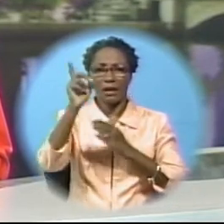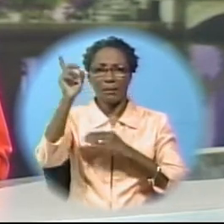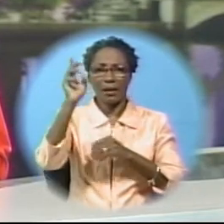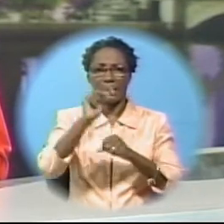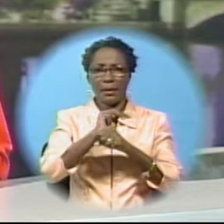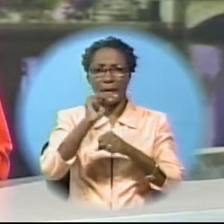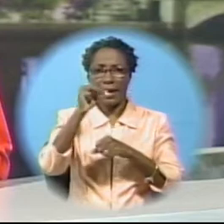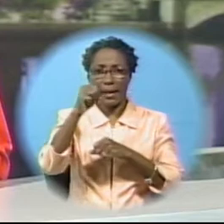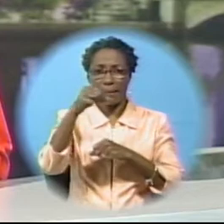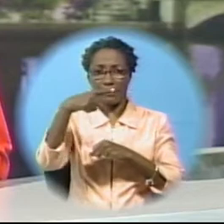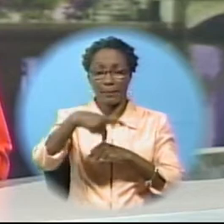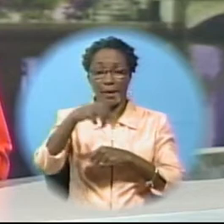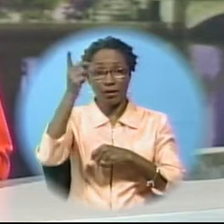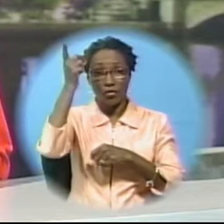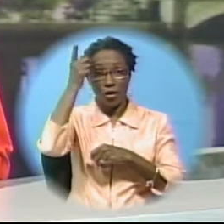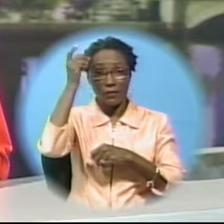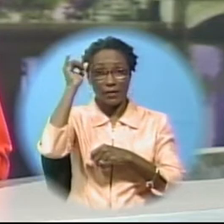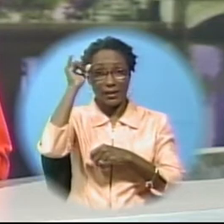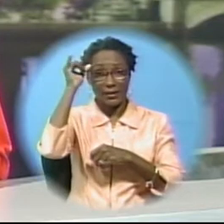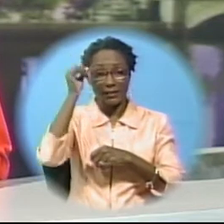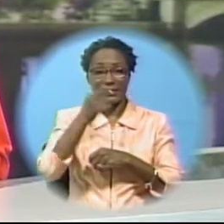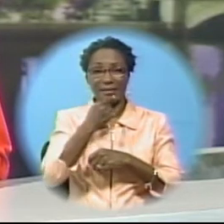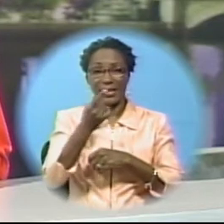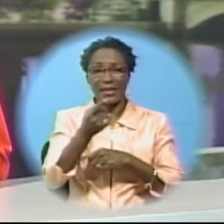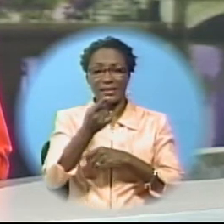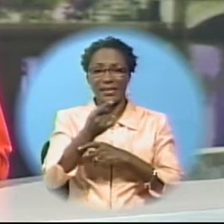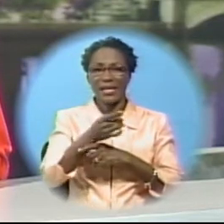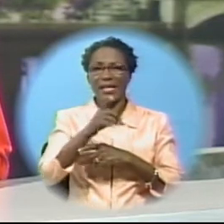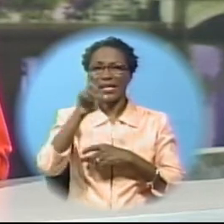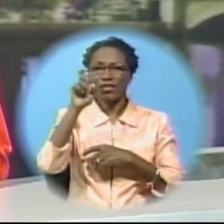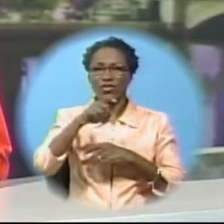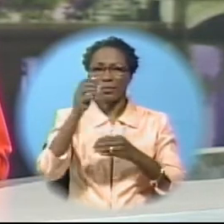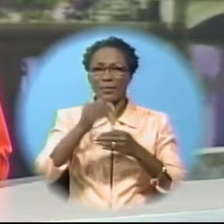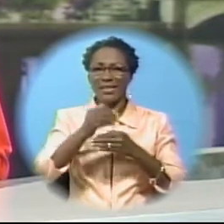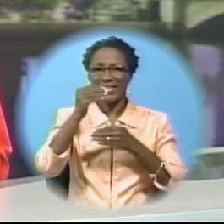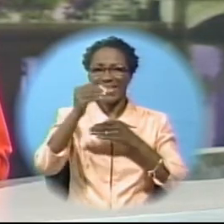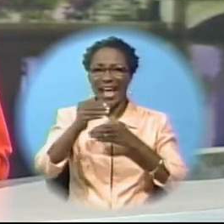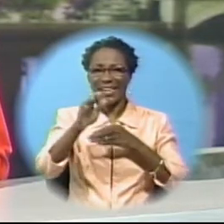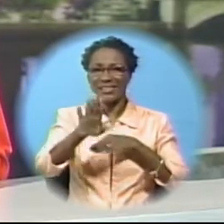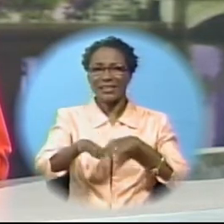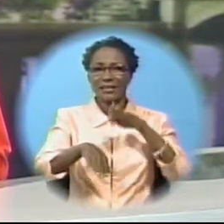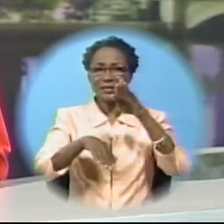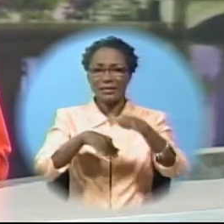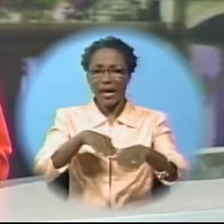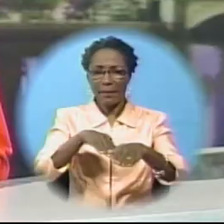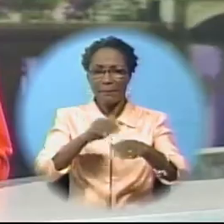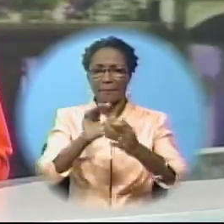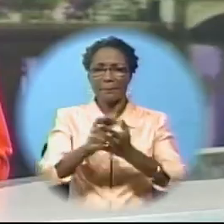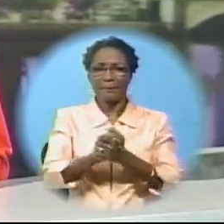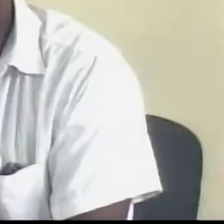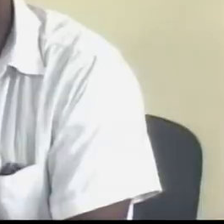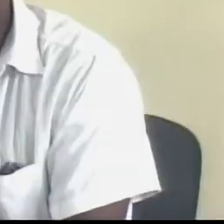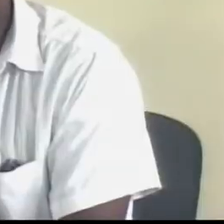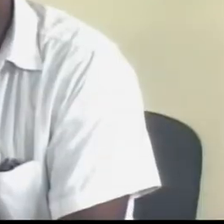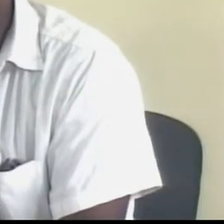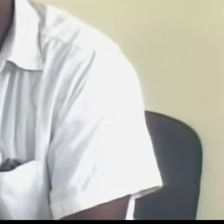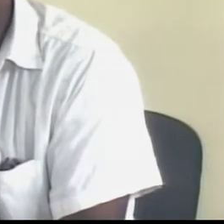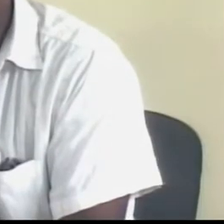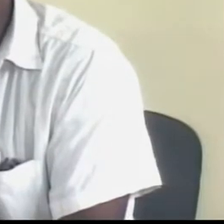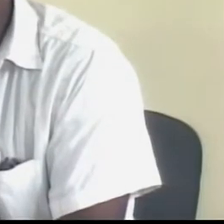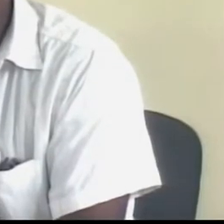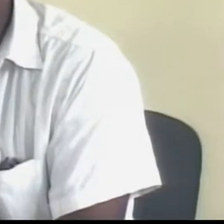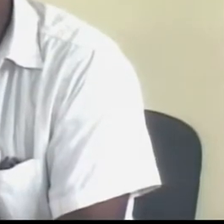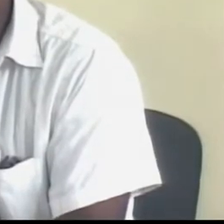the idea, he sees the attainment of Republican status as the next step from political independence. To the point where